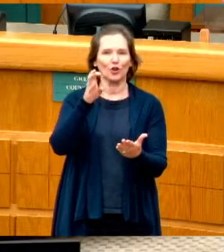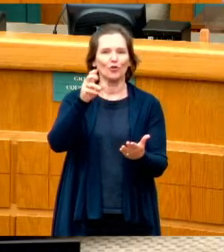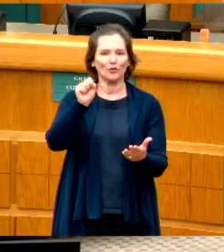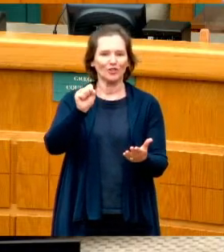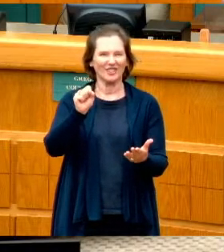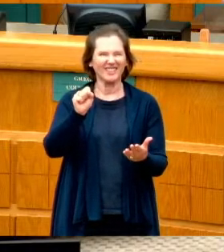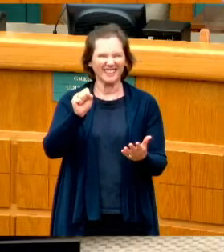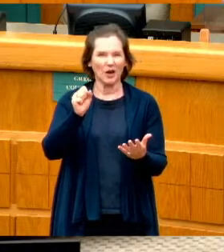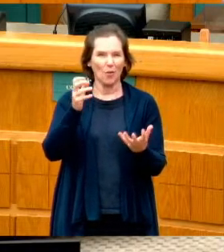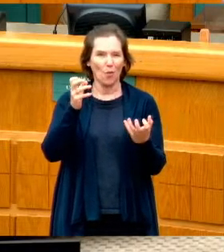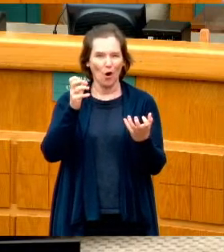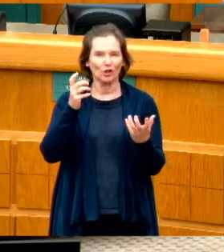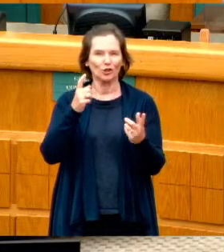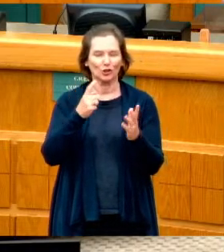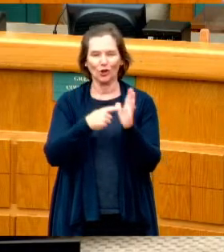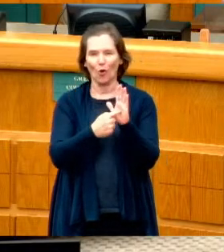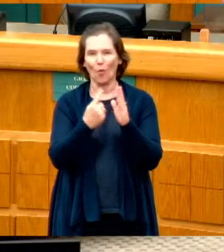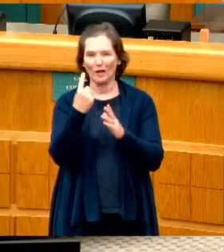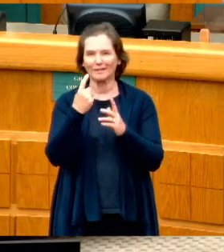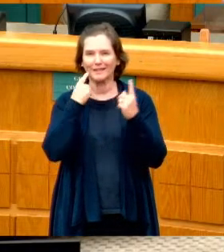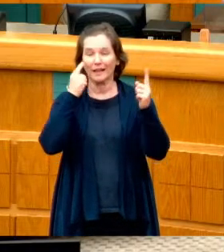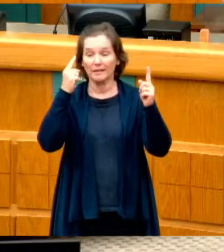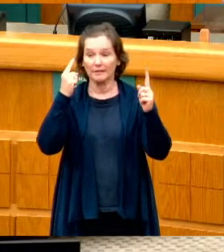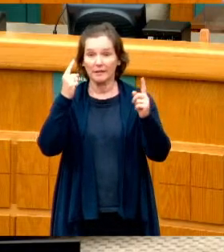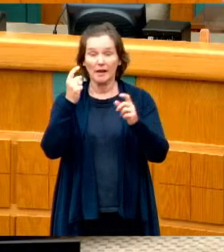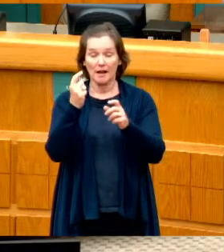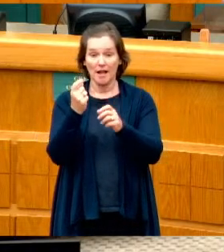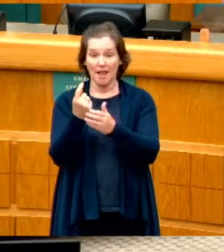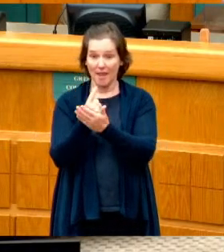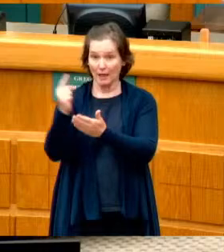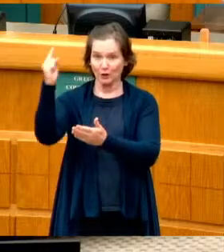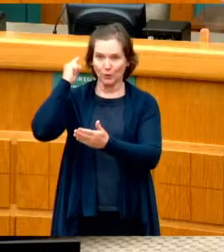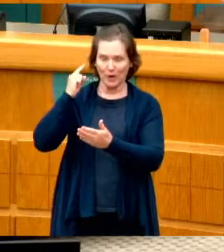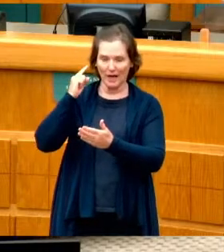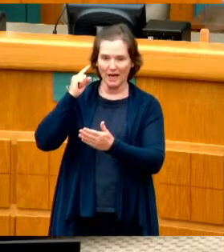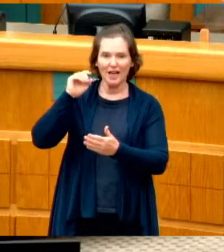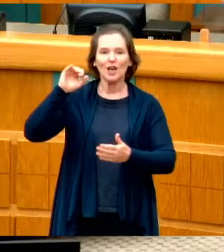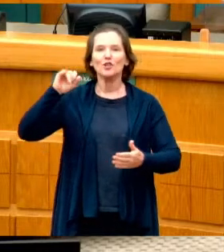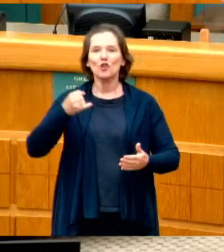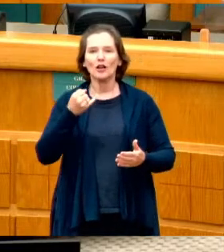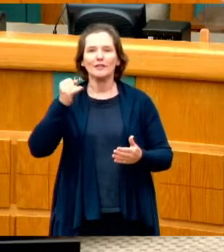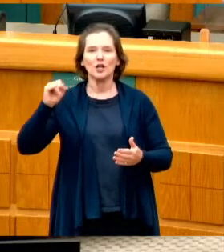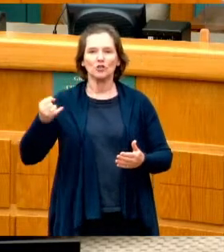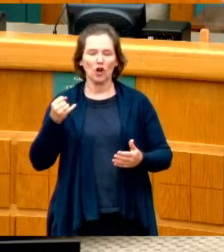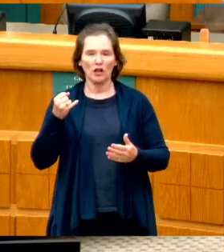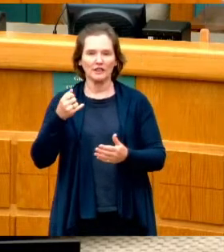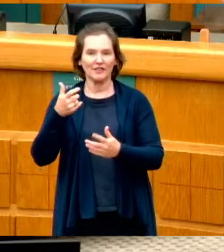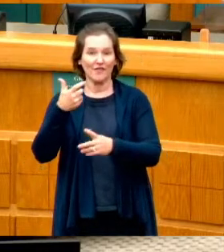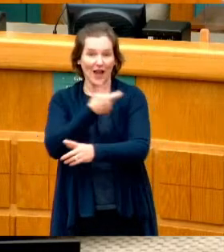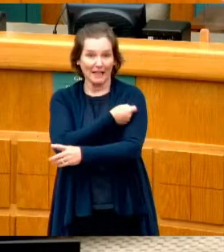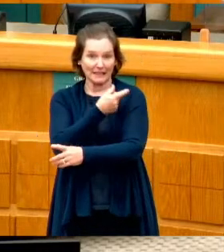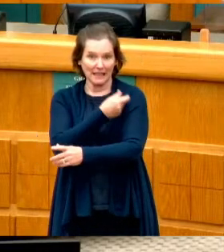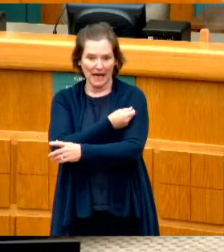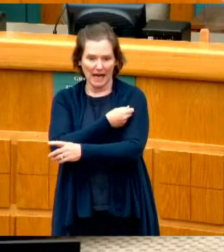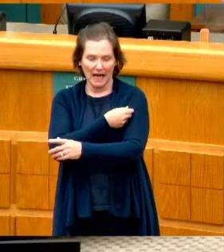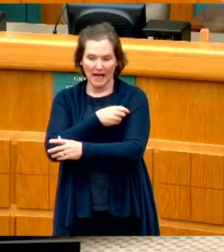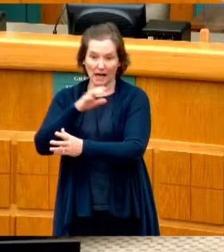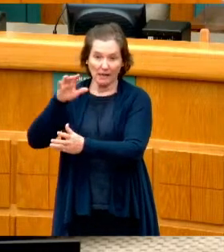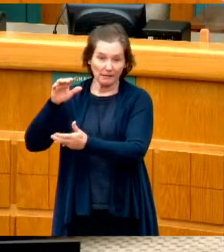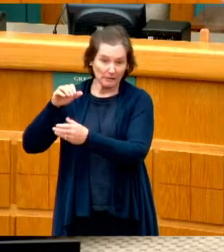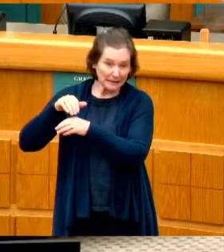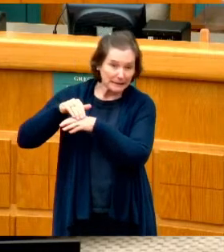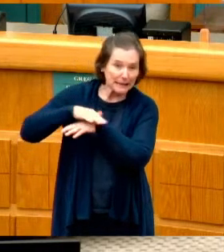important. Last week, Johnson & Johnson shipped 4 million vaccines across the country. Texas Governor Greg Abbott